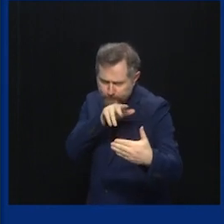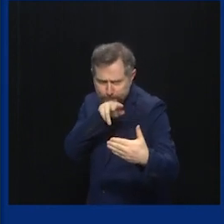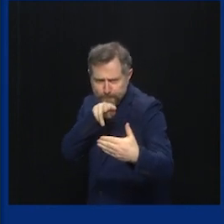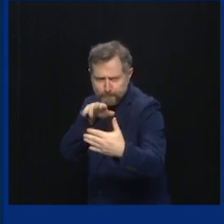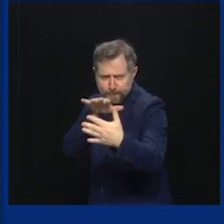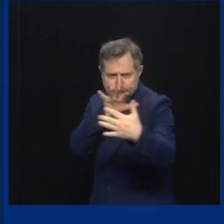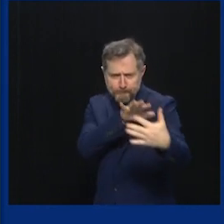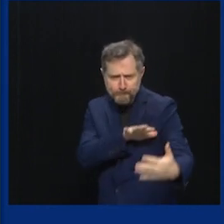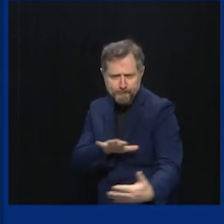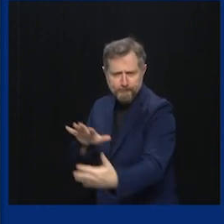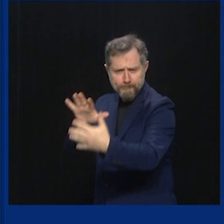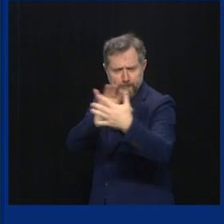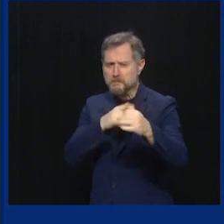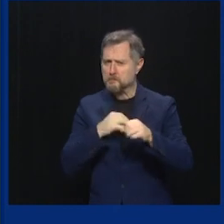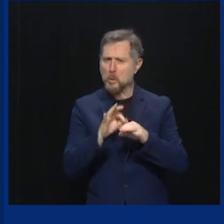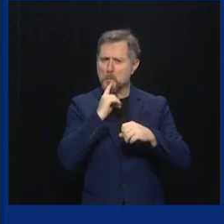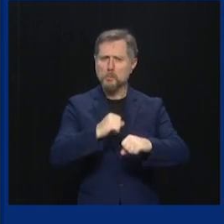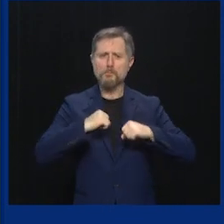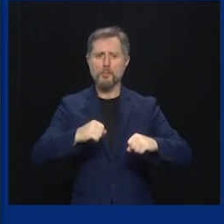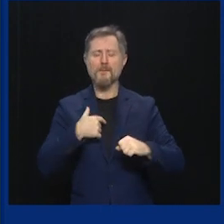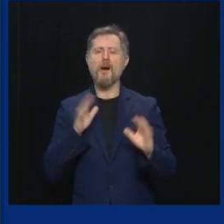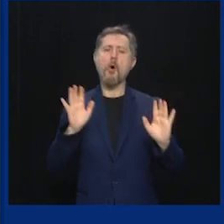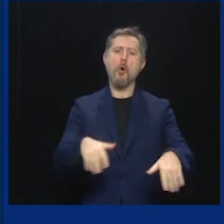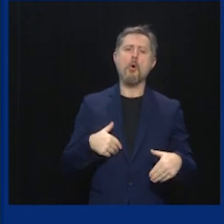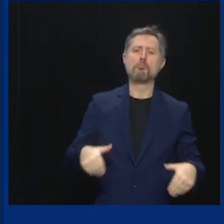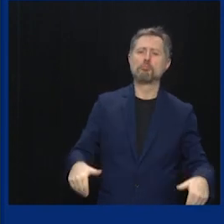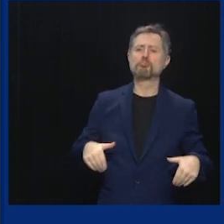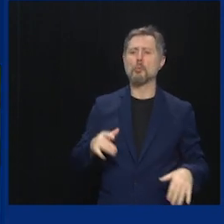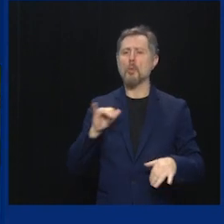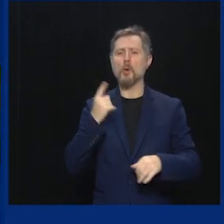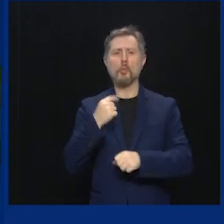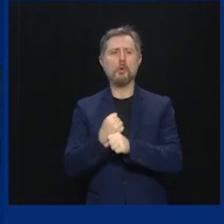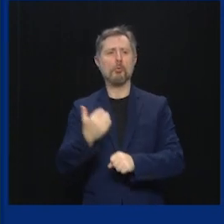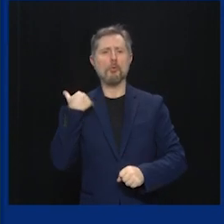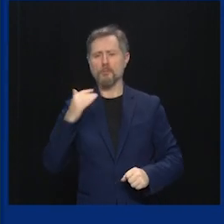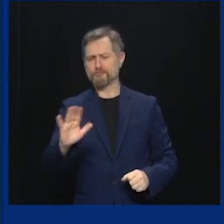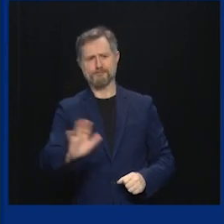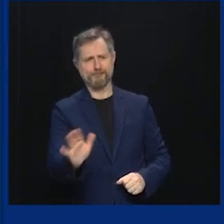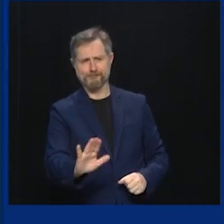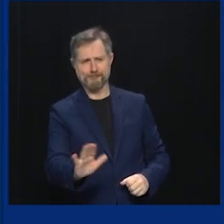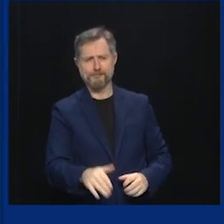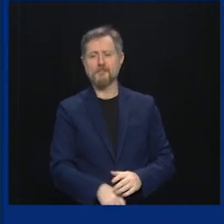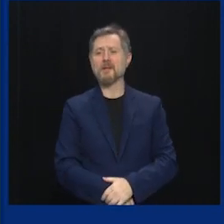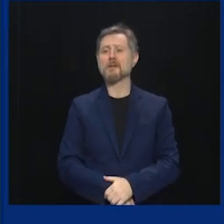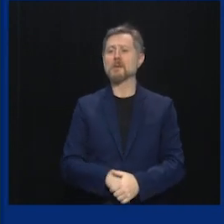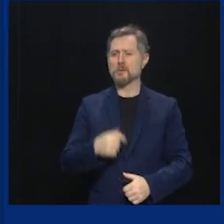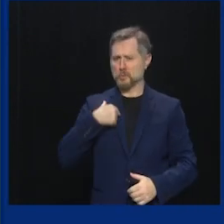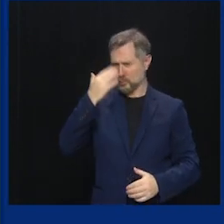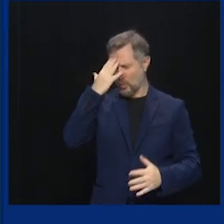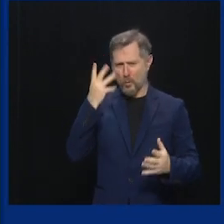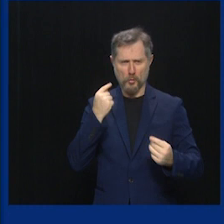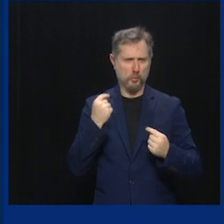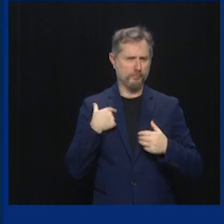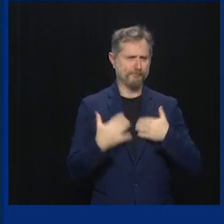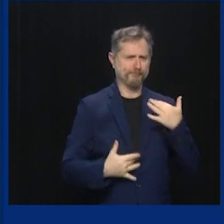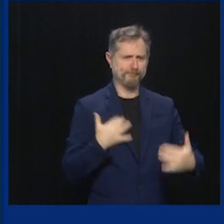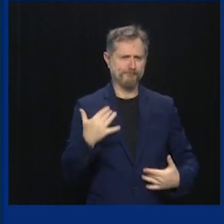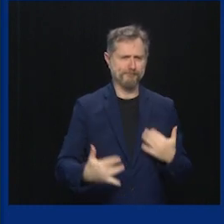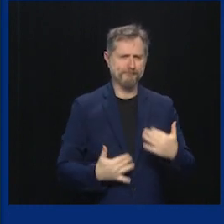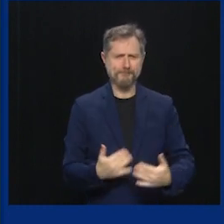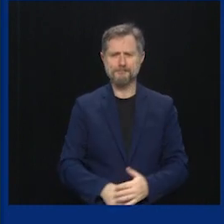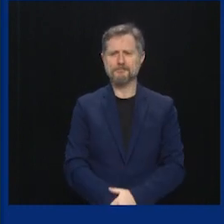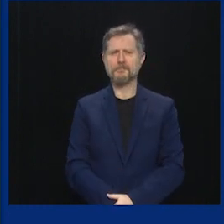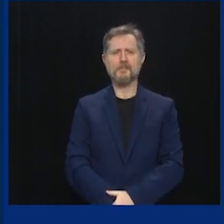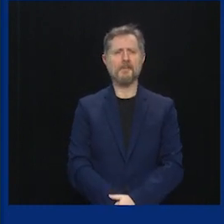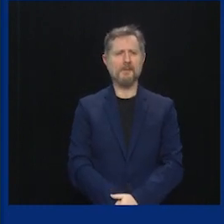against this. We are not defenseless like we were 1 year ago, and we all know exactly what has to happen. We know that it's